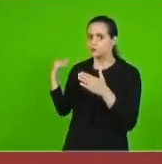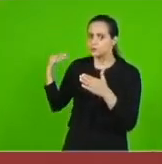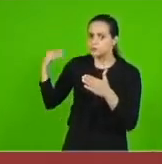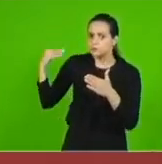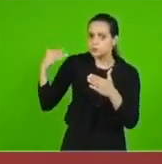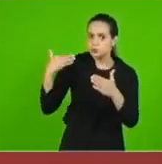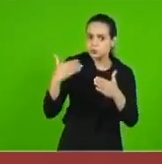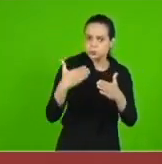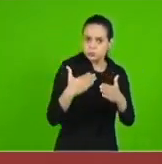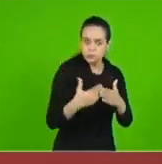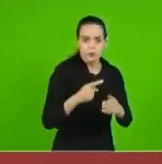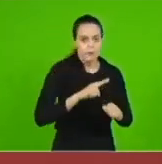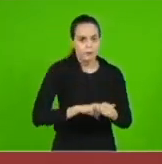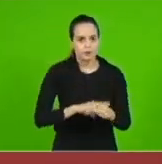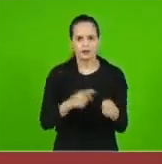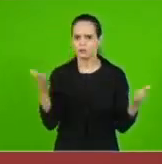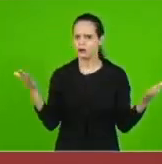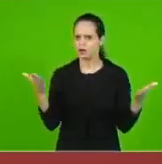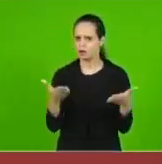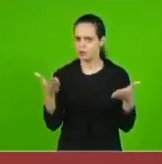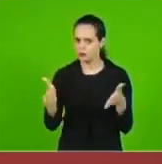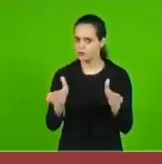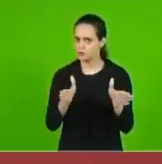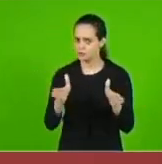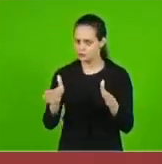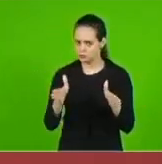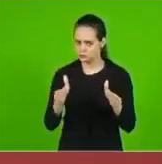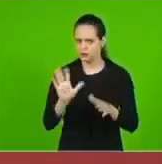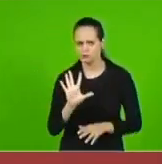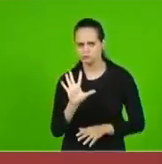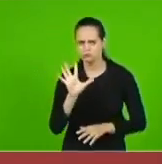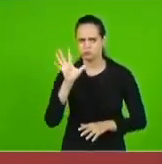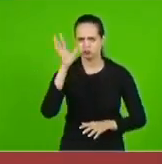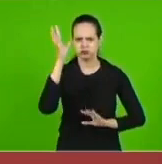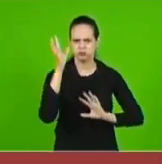for this time, signs which are related